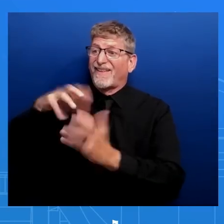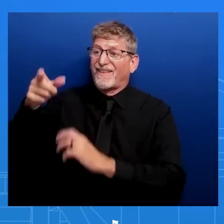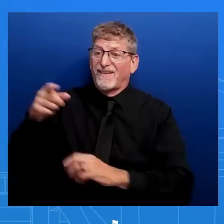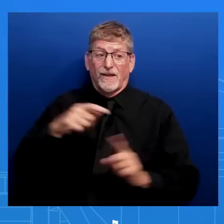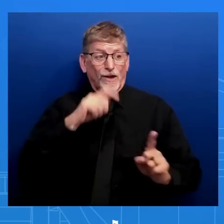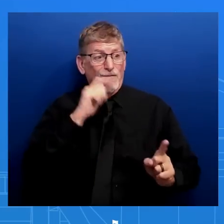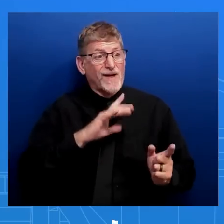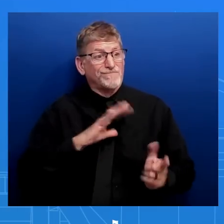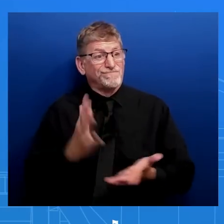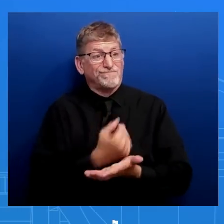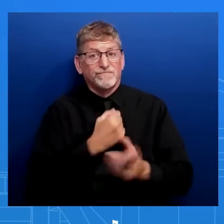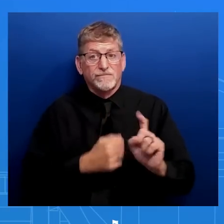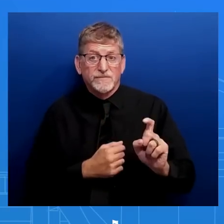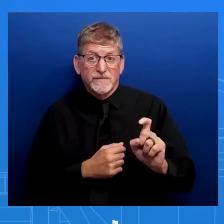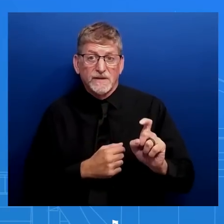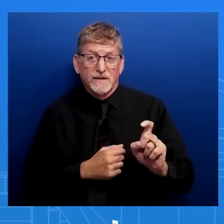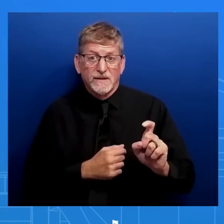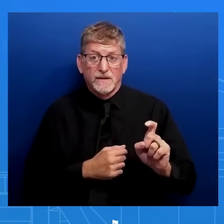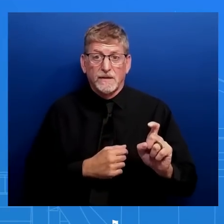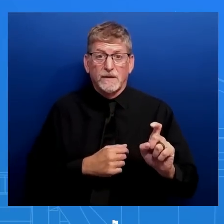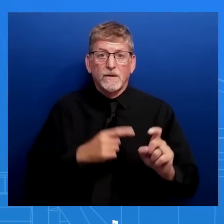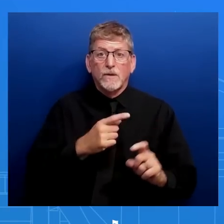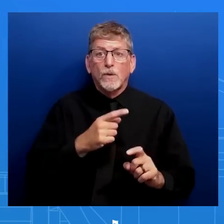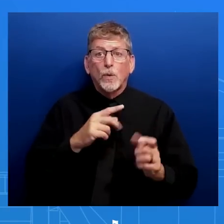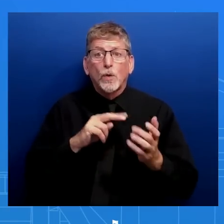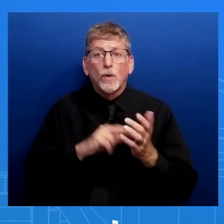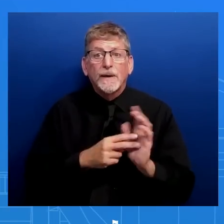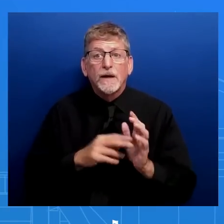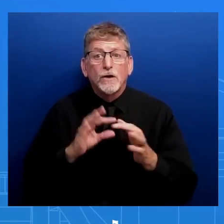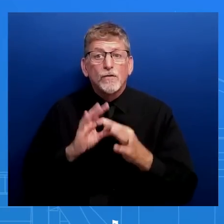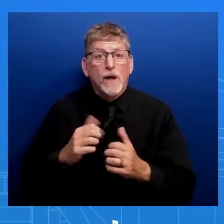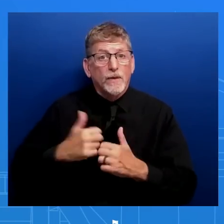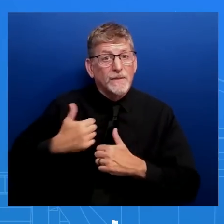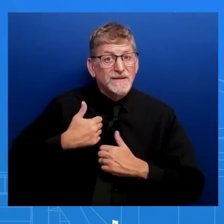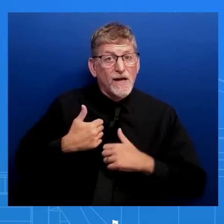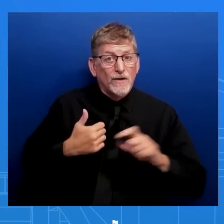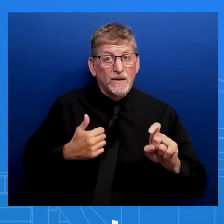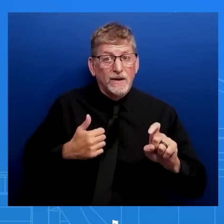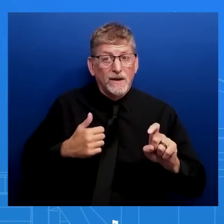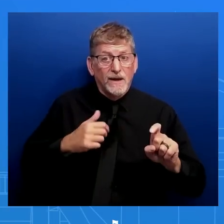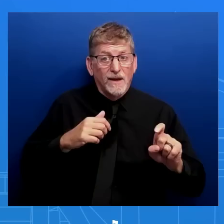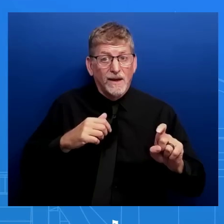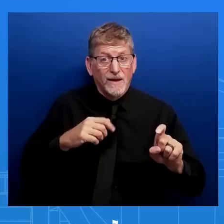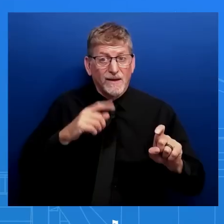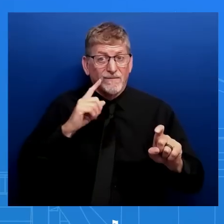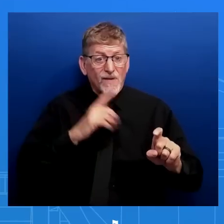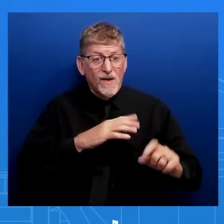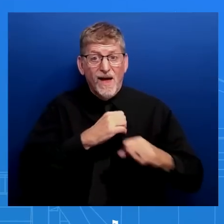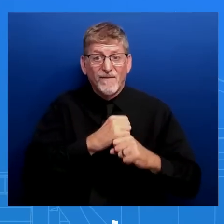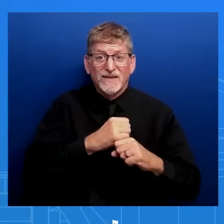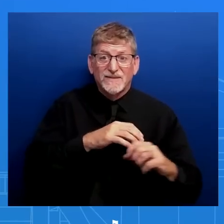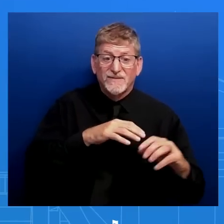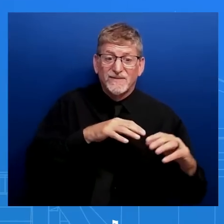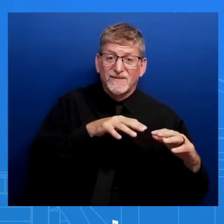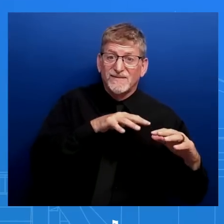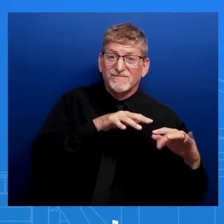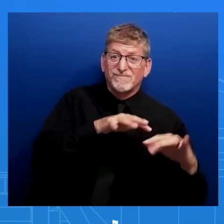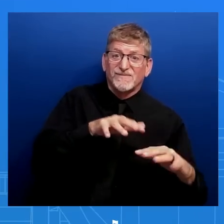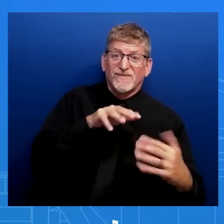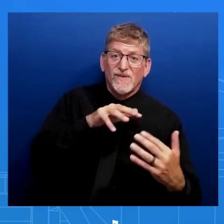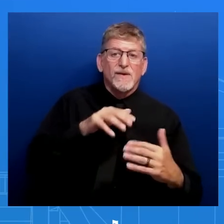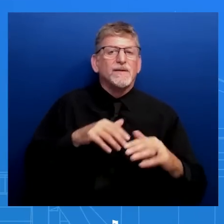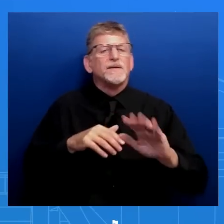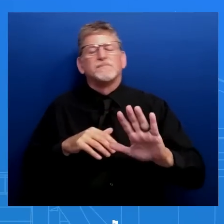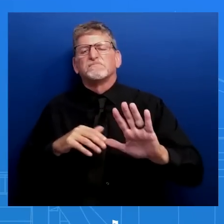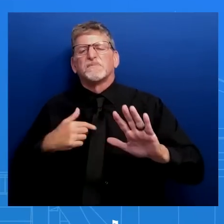Take advantage from a military standpoint in terms of their offensive in the east of Ukraine. Again, I would let the Ukrainians speak to their military